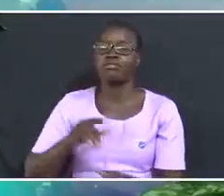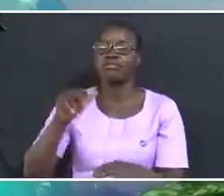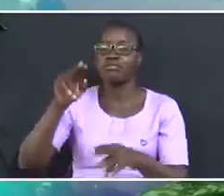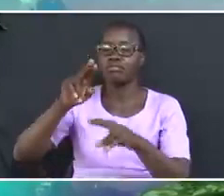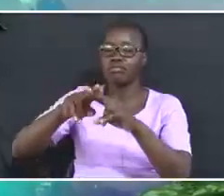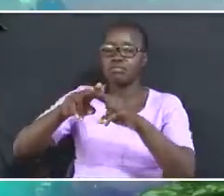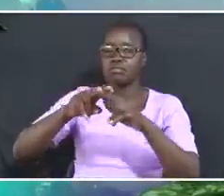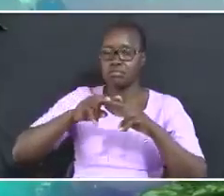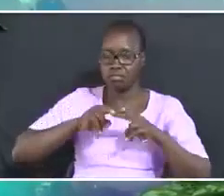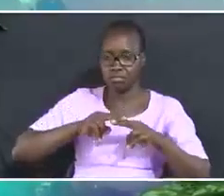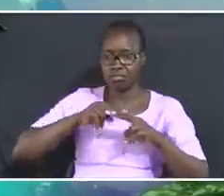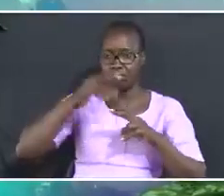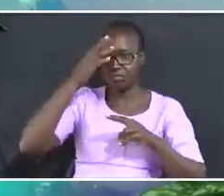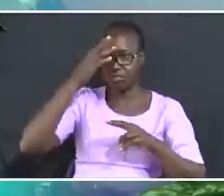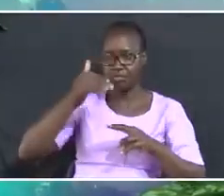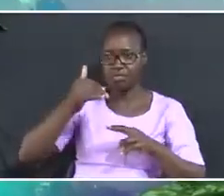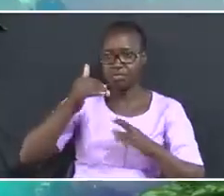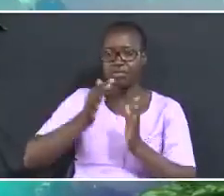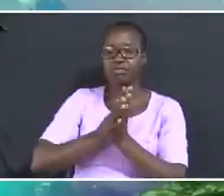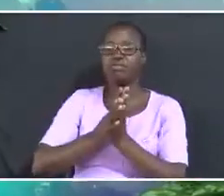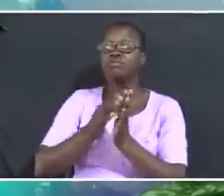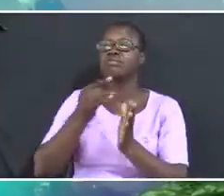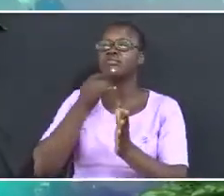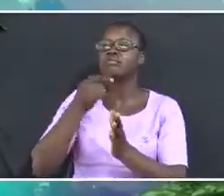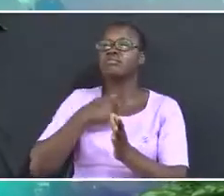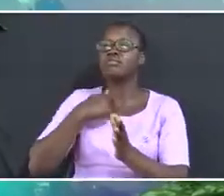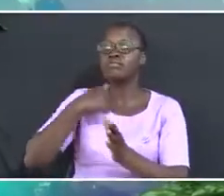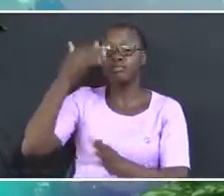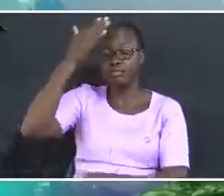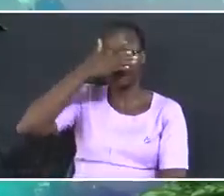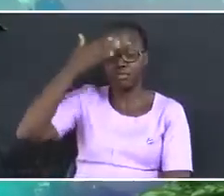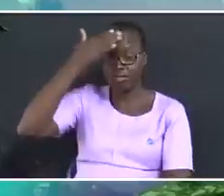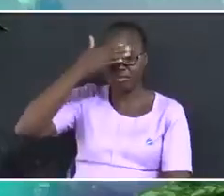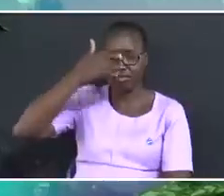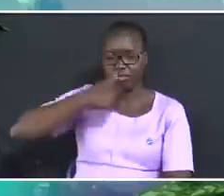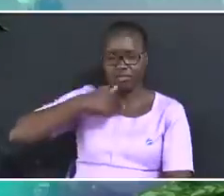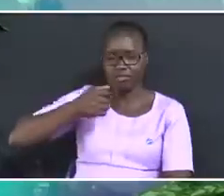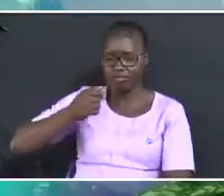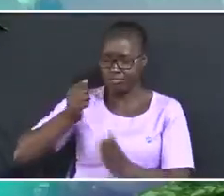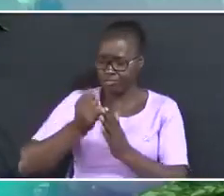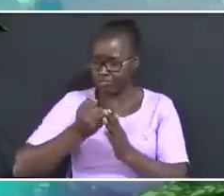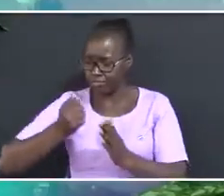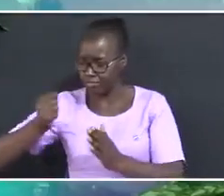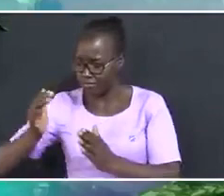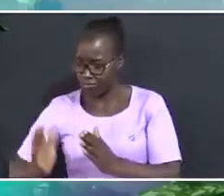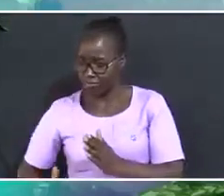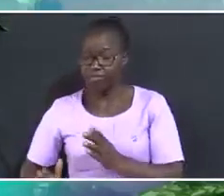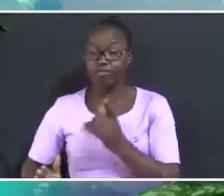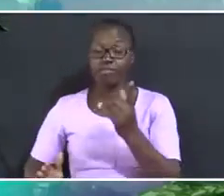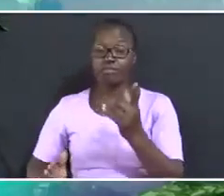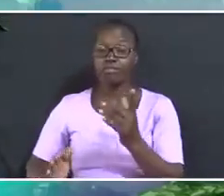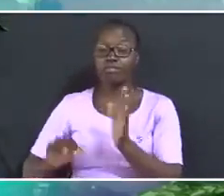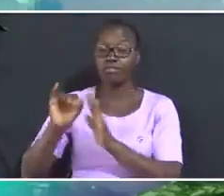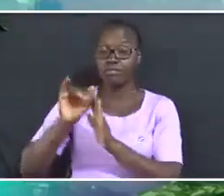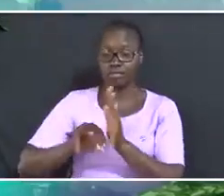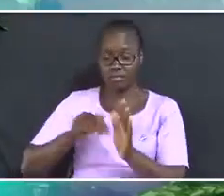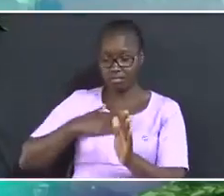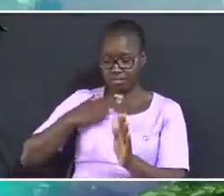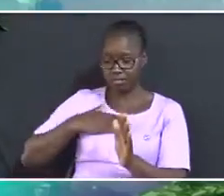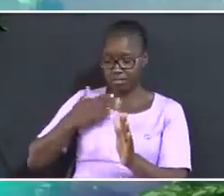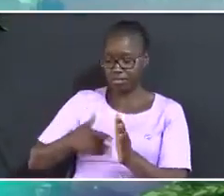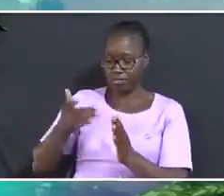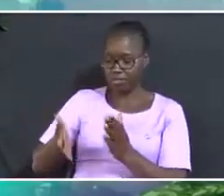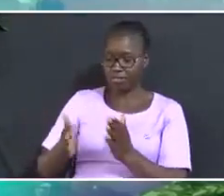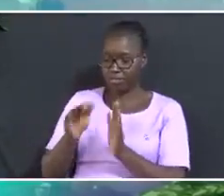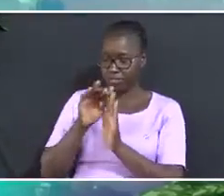me because he has anointed me. Anointed here means he has set me aside. He has identified me to deal with